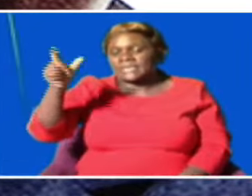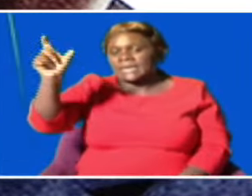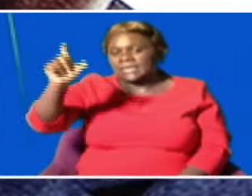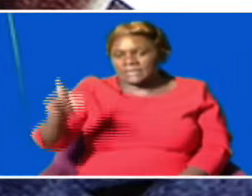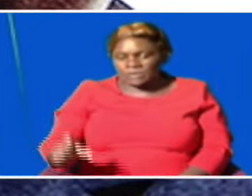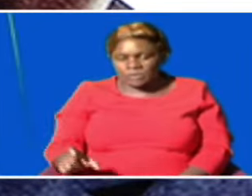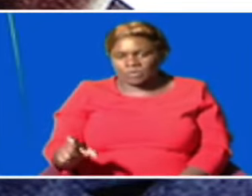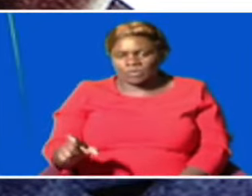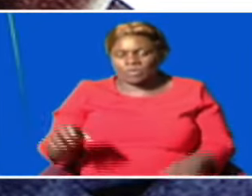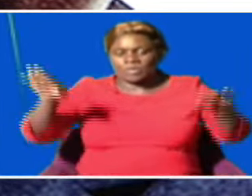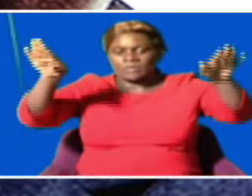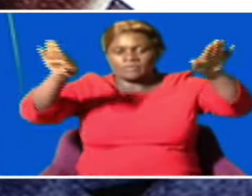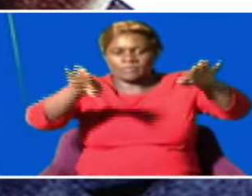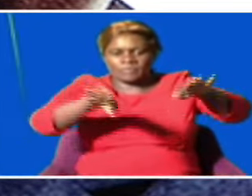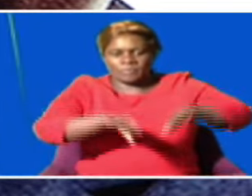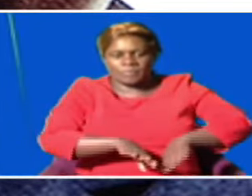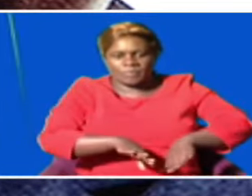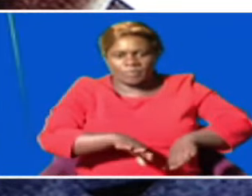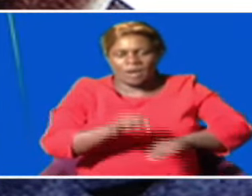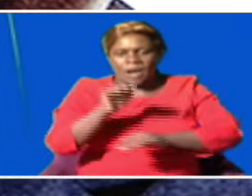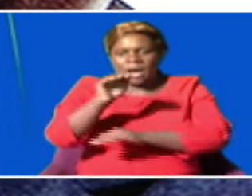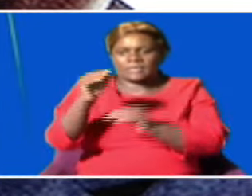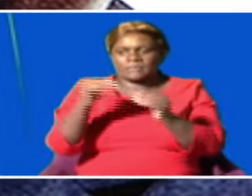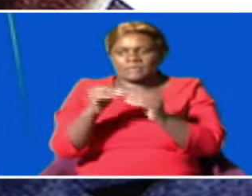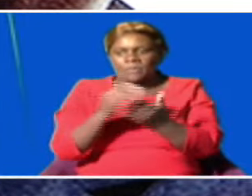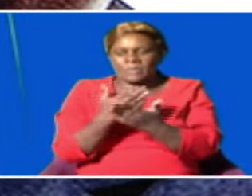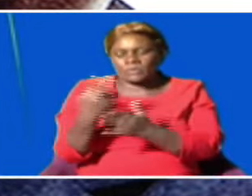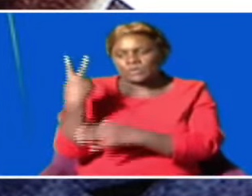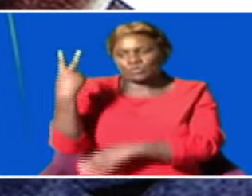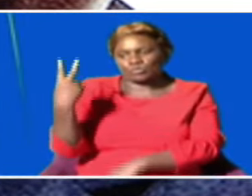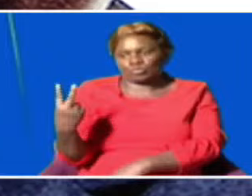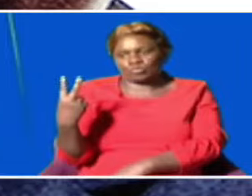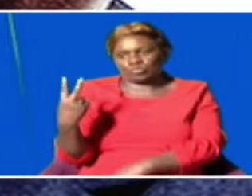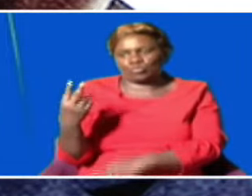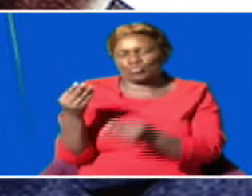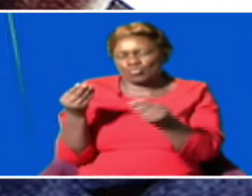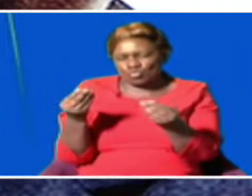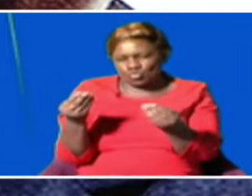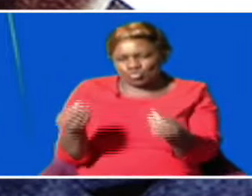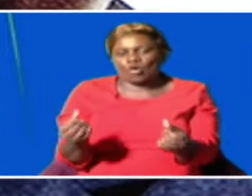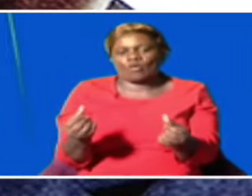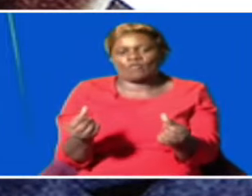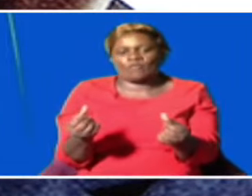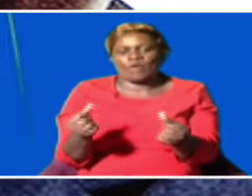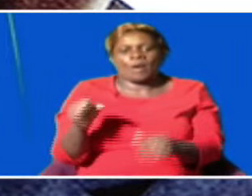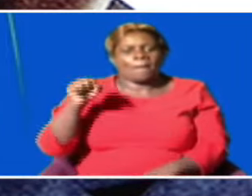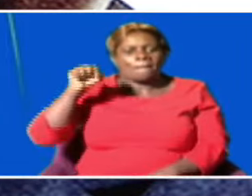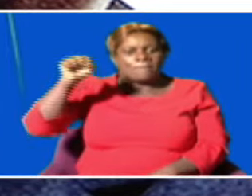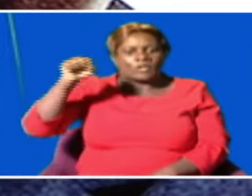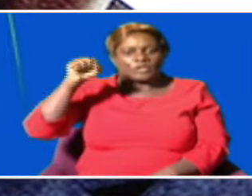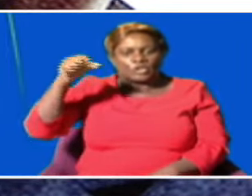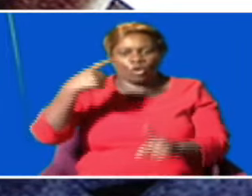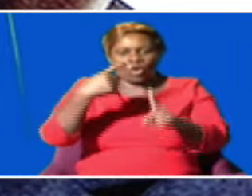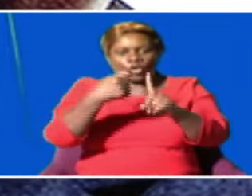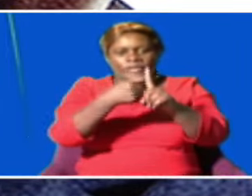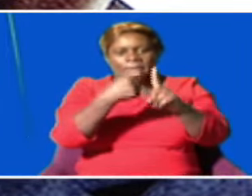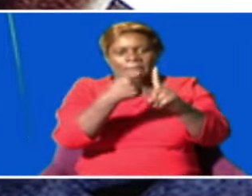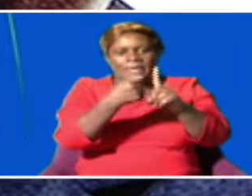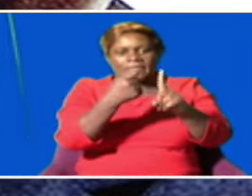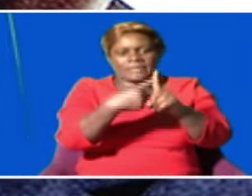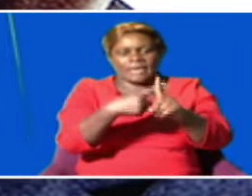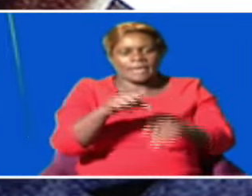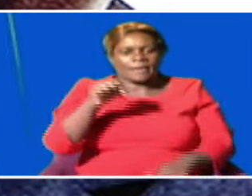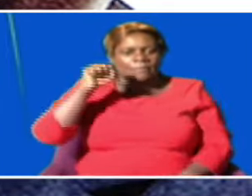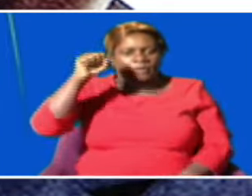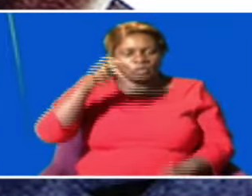and the Rift Valley region are calling for a meeting between the two to bring down the political temperatures. And as KTN's